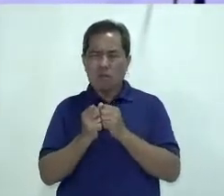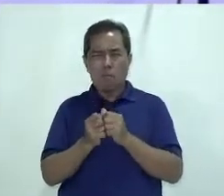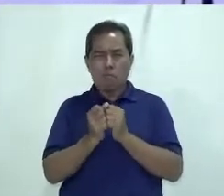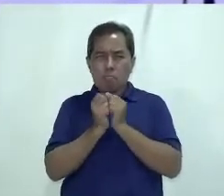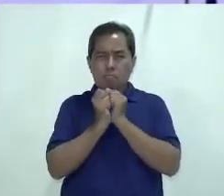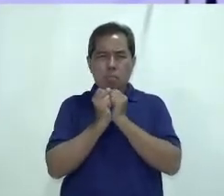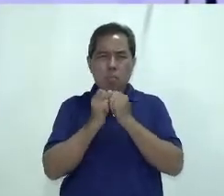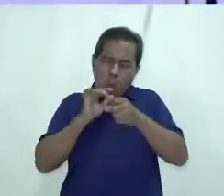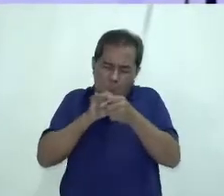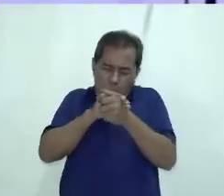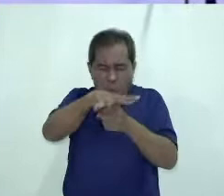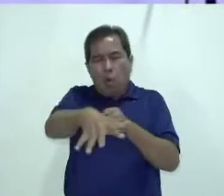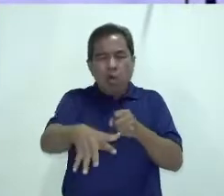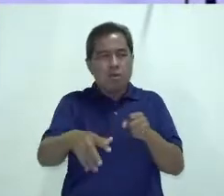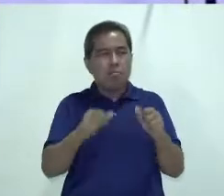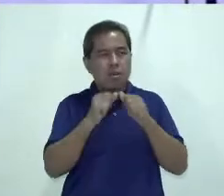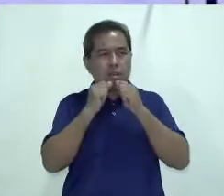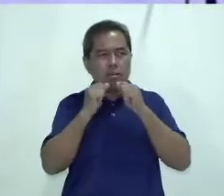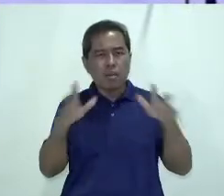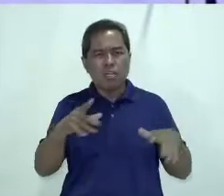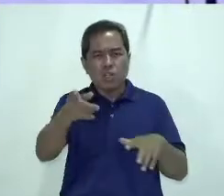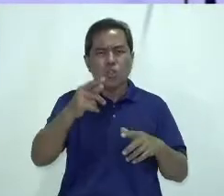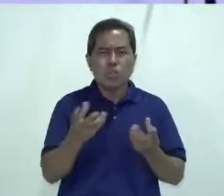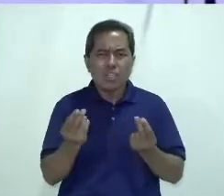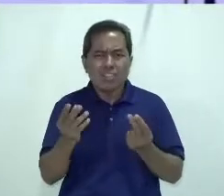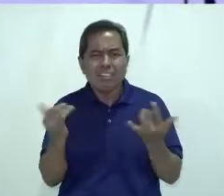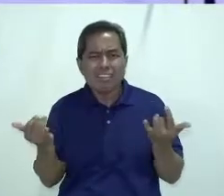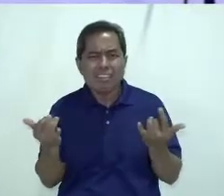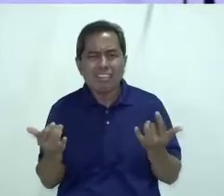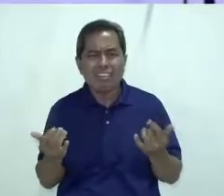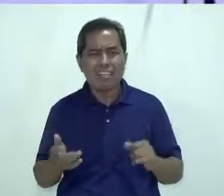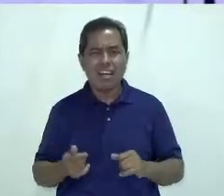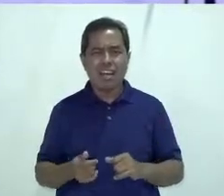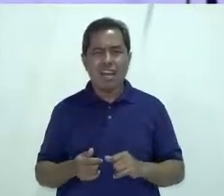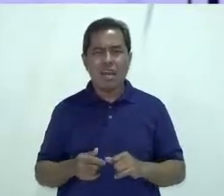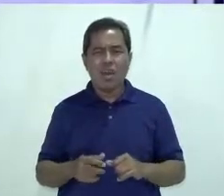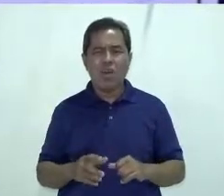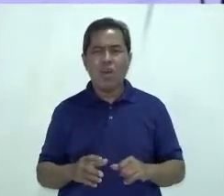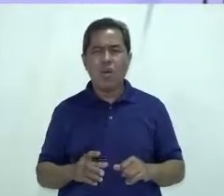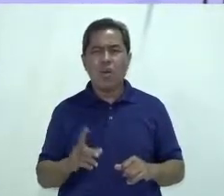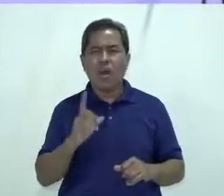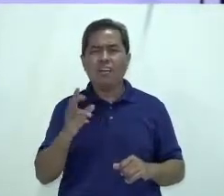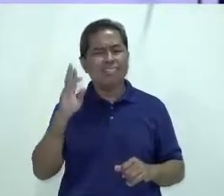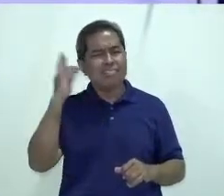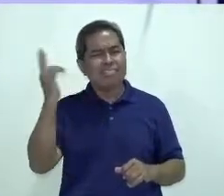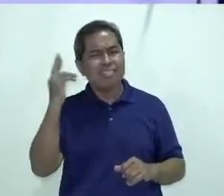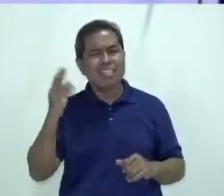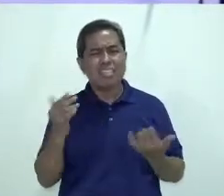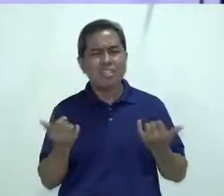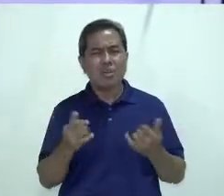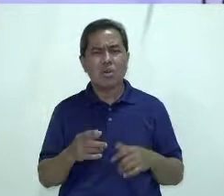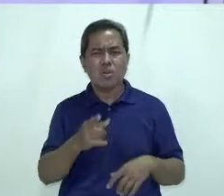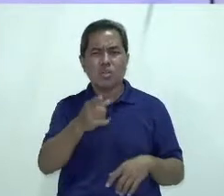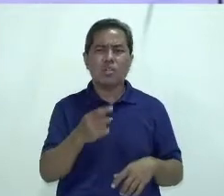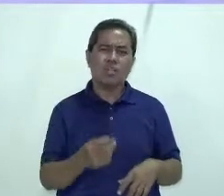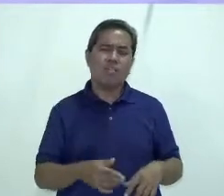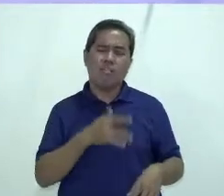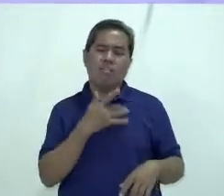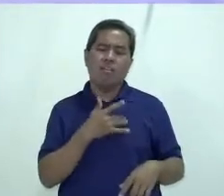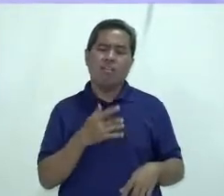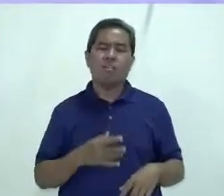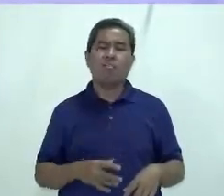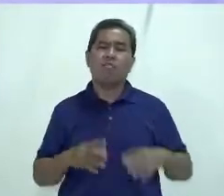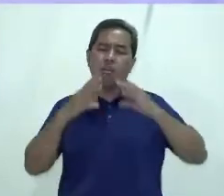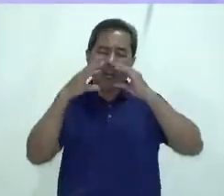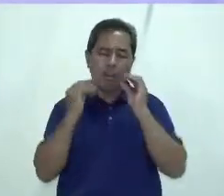that lately? Have you done that lately? It might be the reason why you're feeling sad today. I mean, you've been